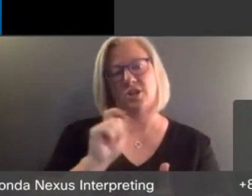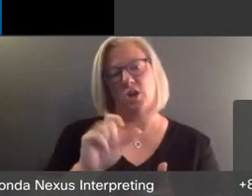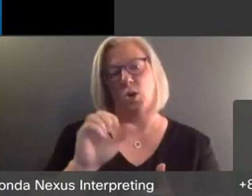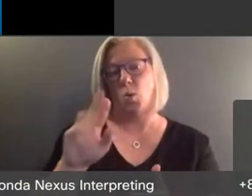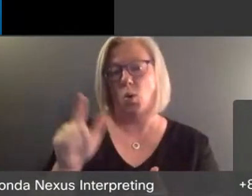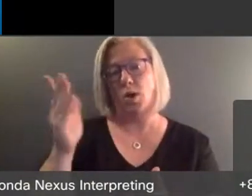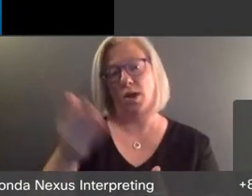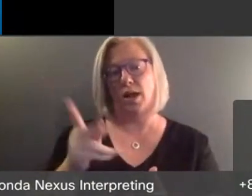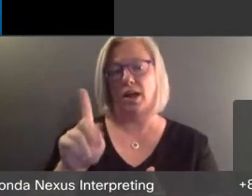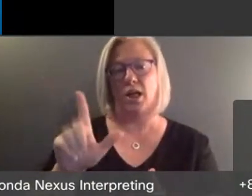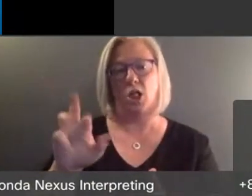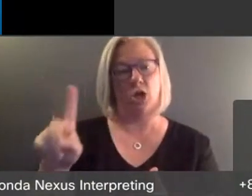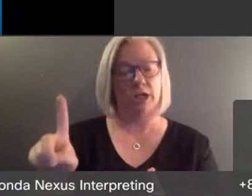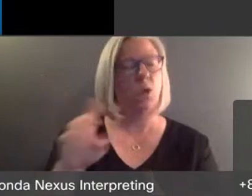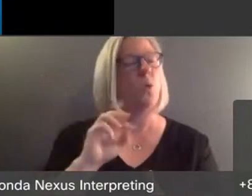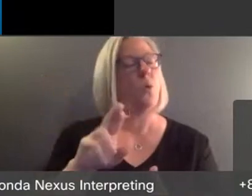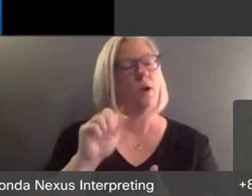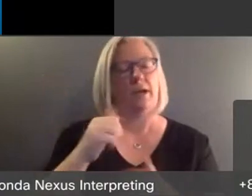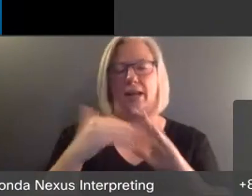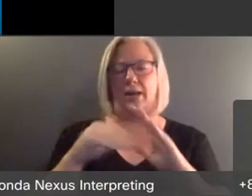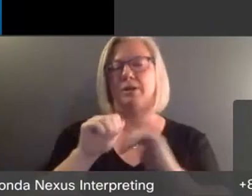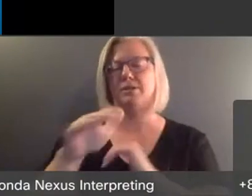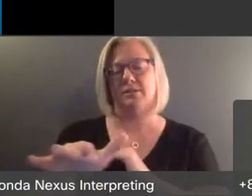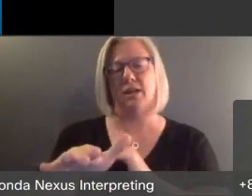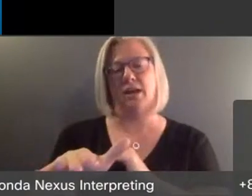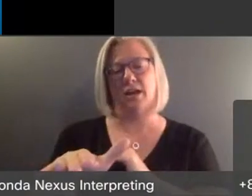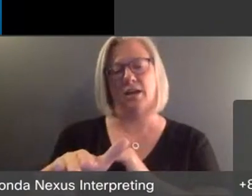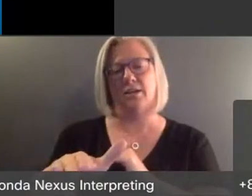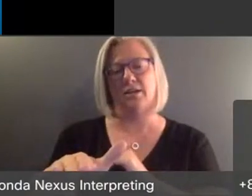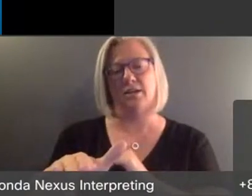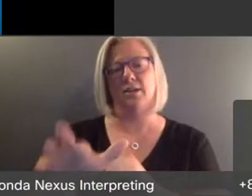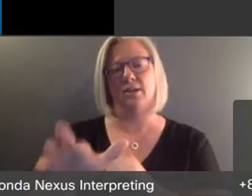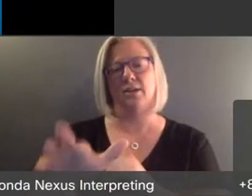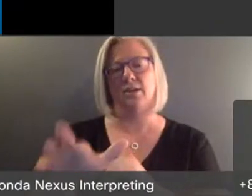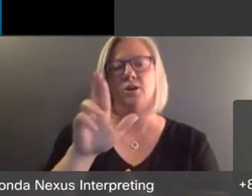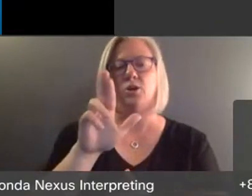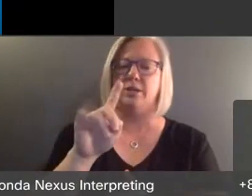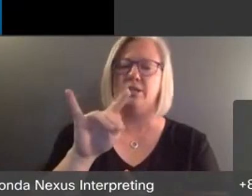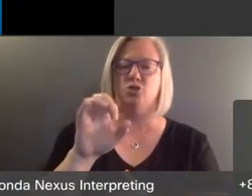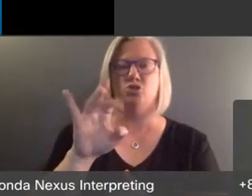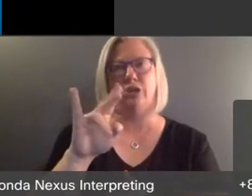kslegislature.org/KLRD, or you can email redistricting staff at